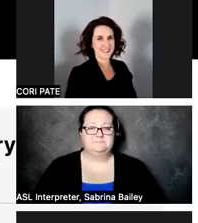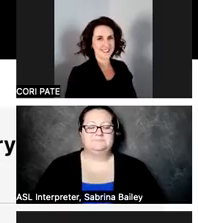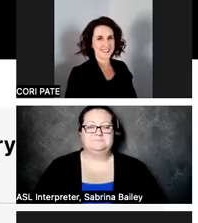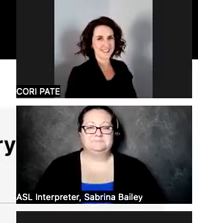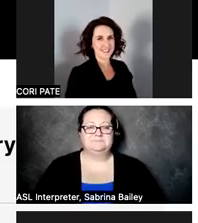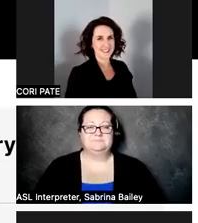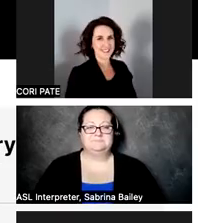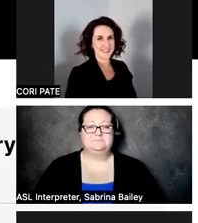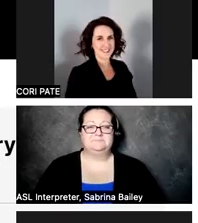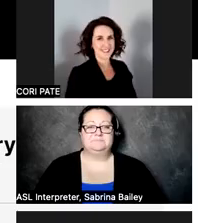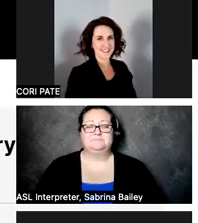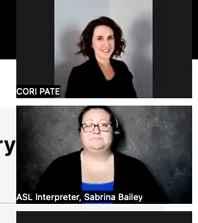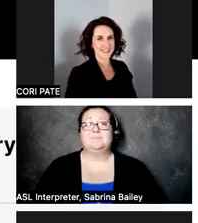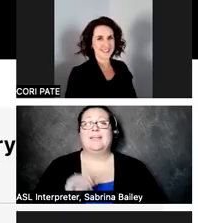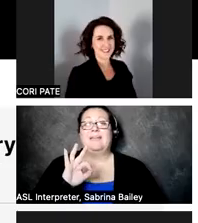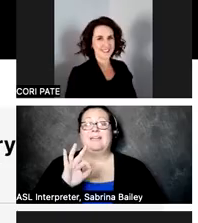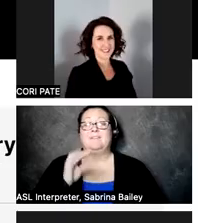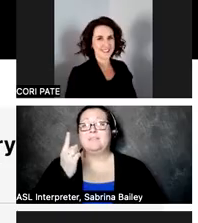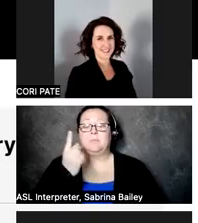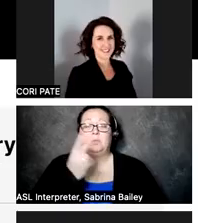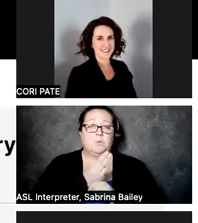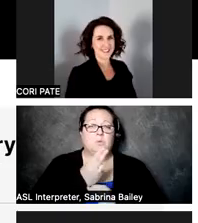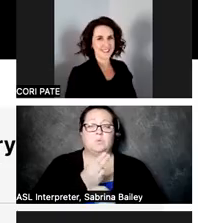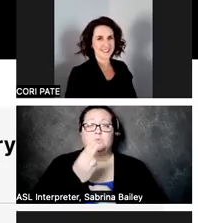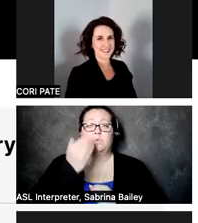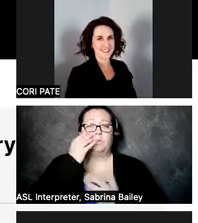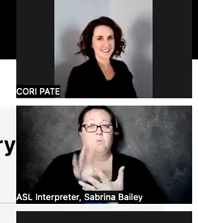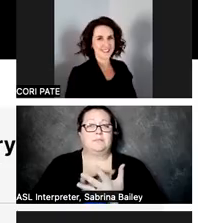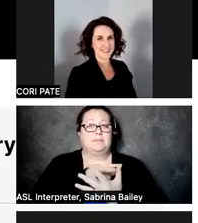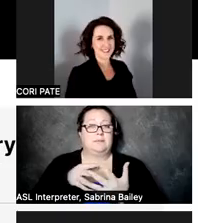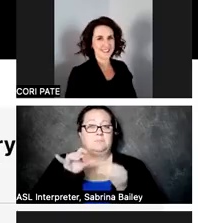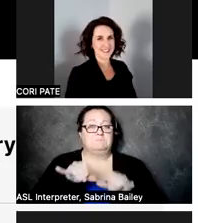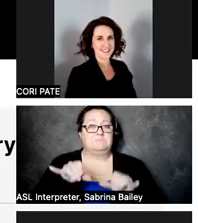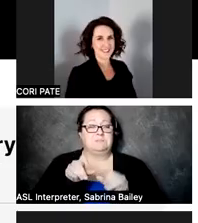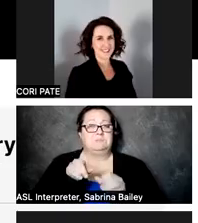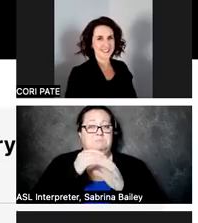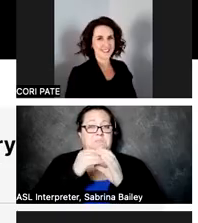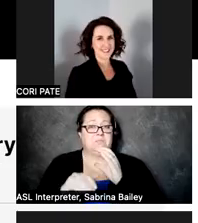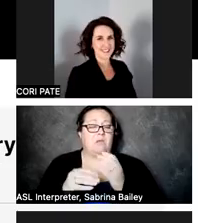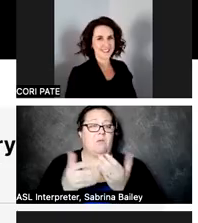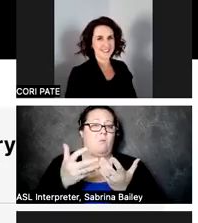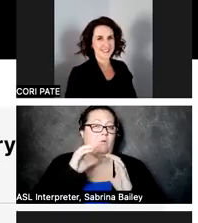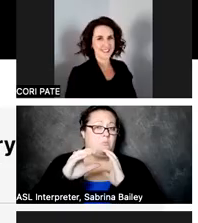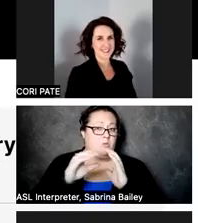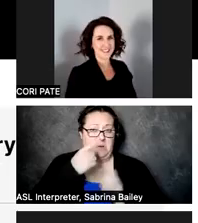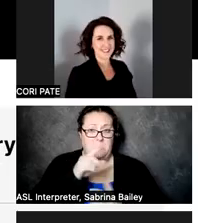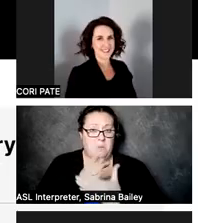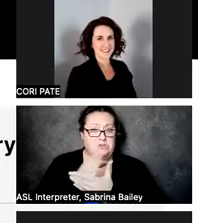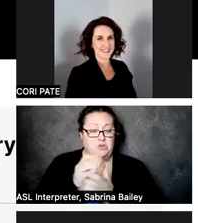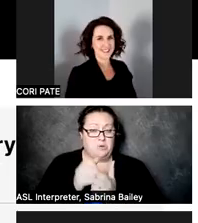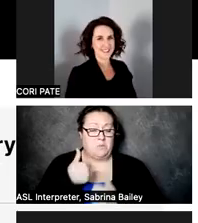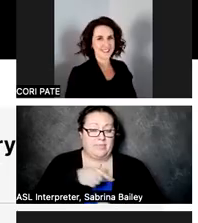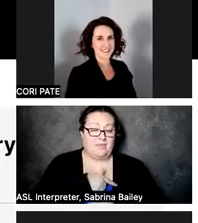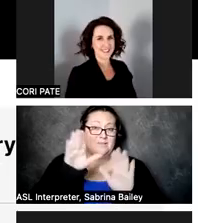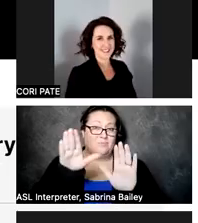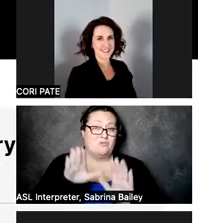If anyone does use or does have a template that they use for communication with parents, if you wouldn't mind sharing that, that would be awesome.